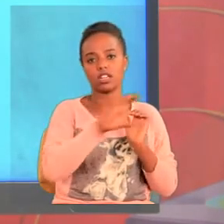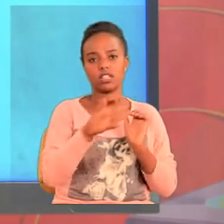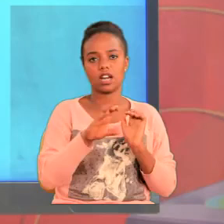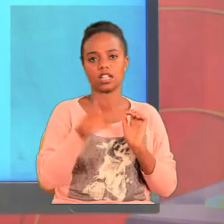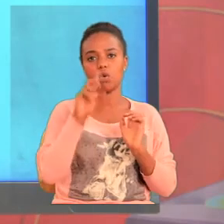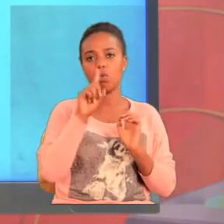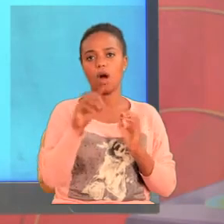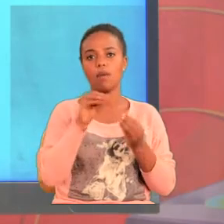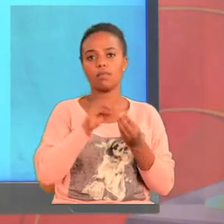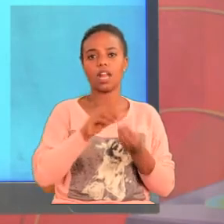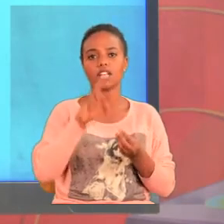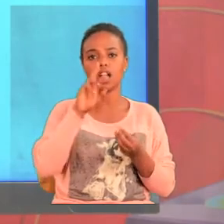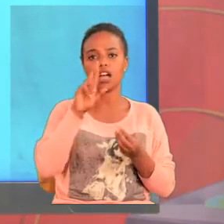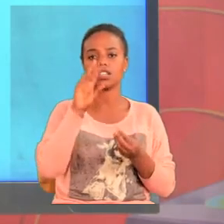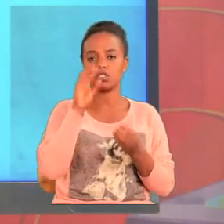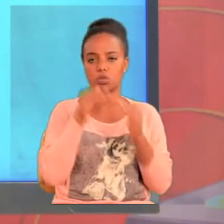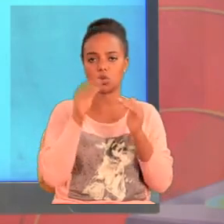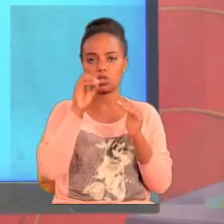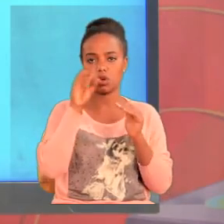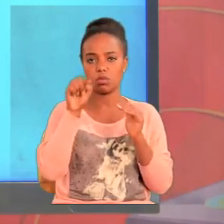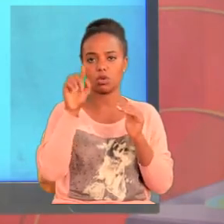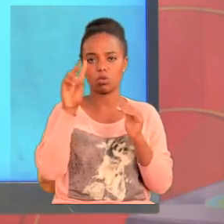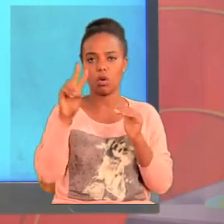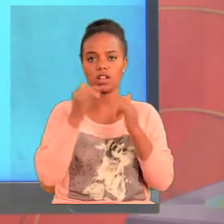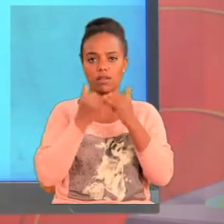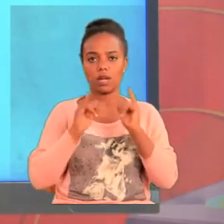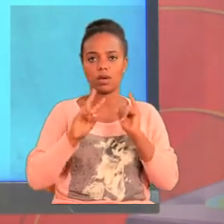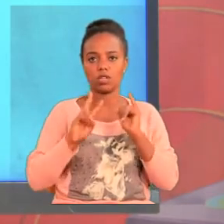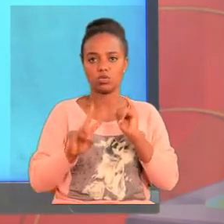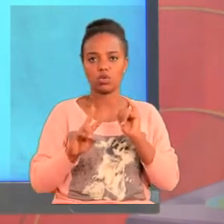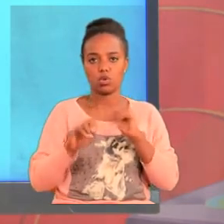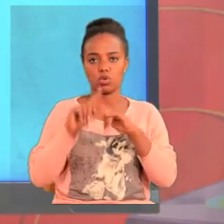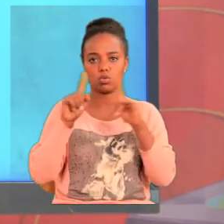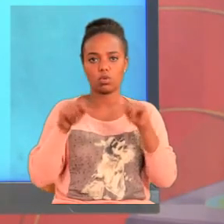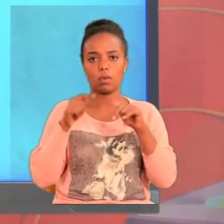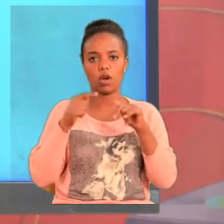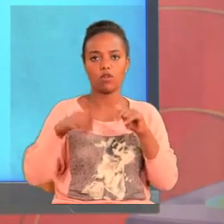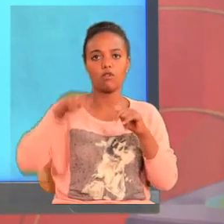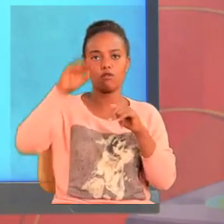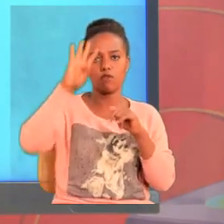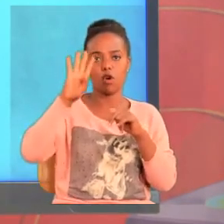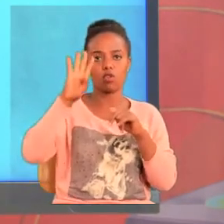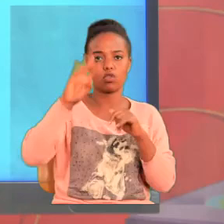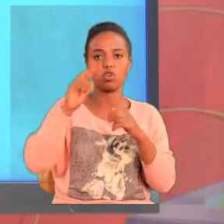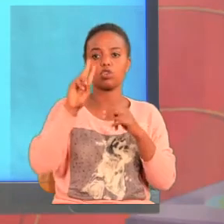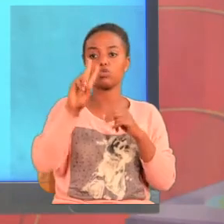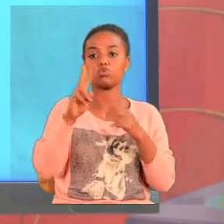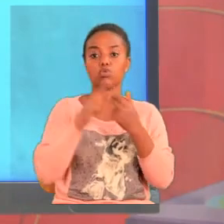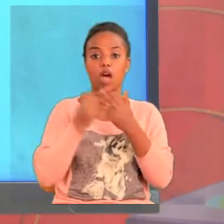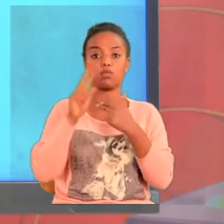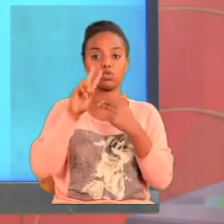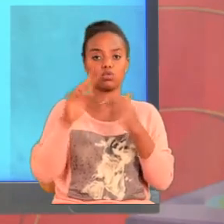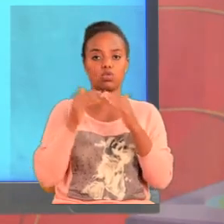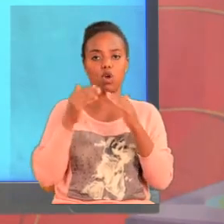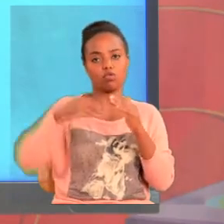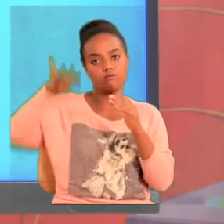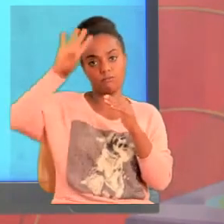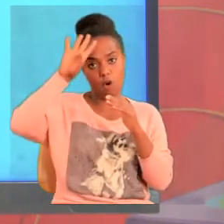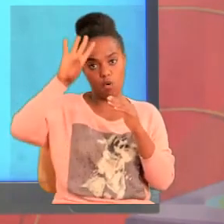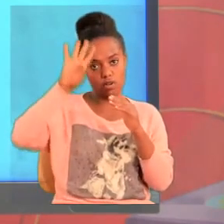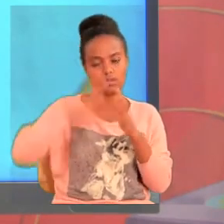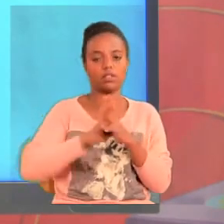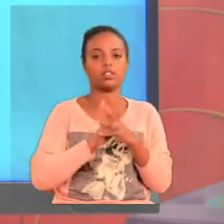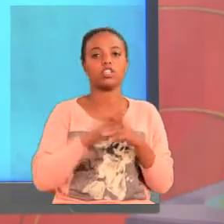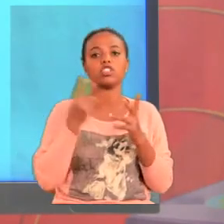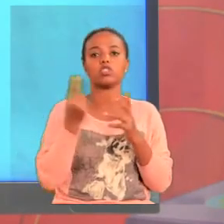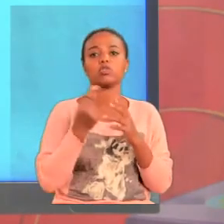is 0.1 divided by M is 2. 2 times T is 2, 2 times 2 is 4. You'll have this. So using